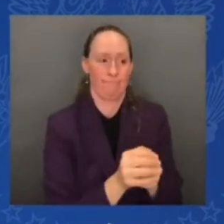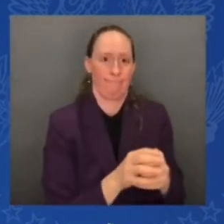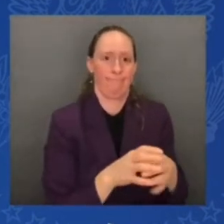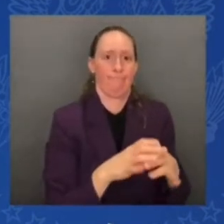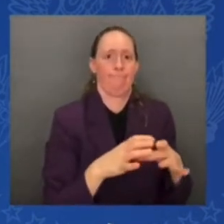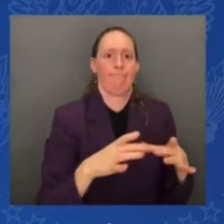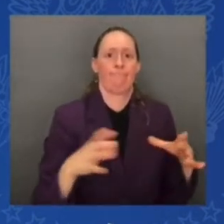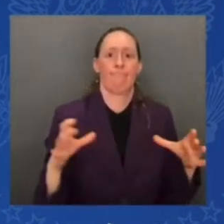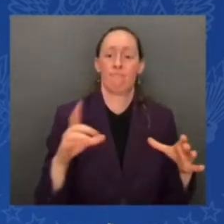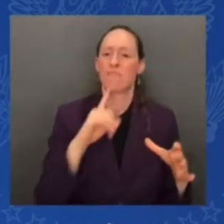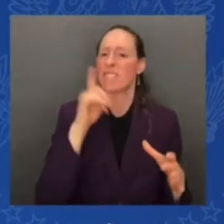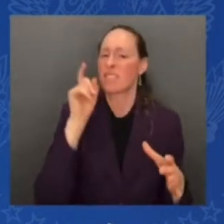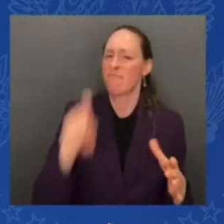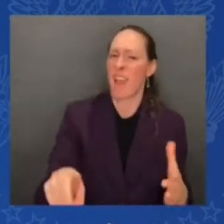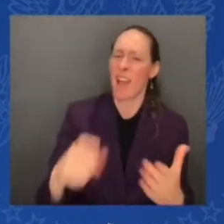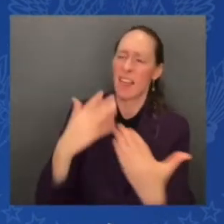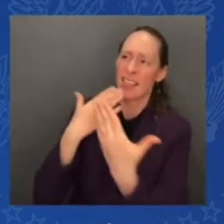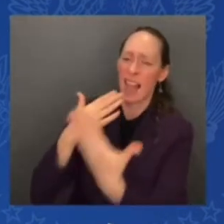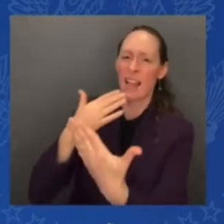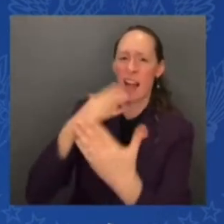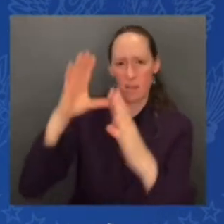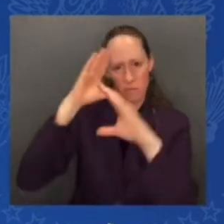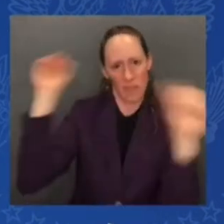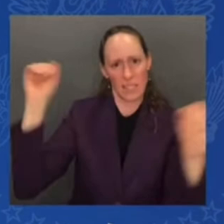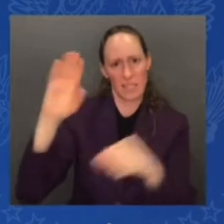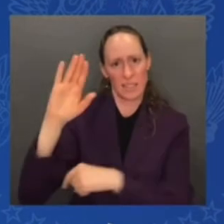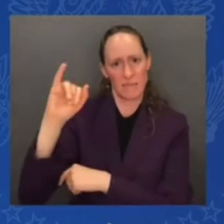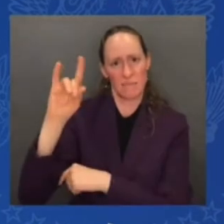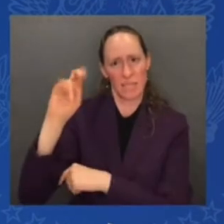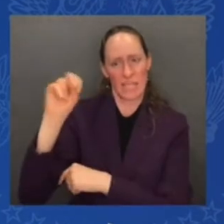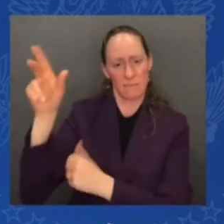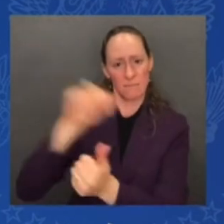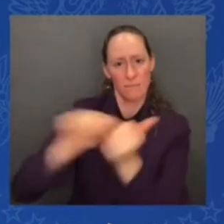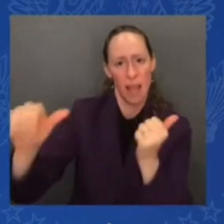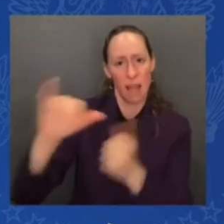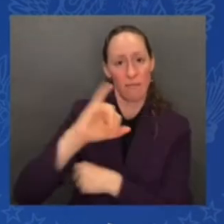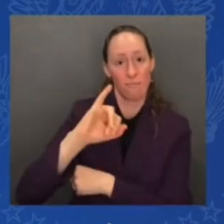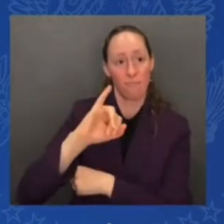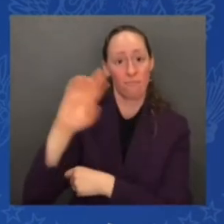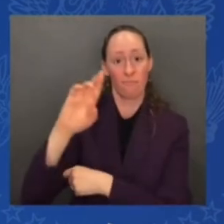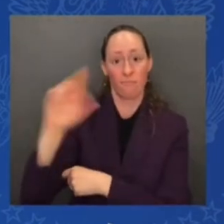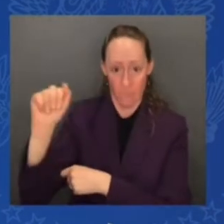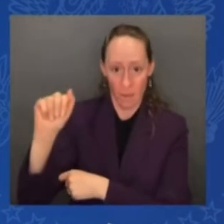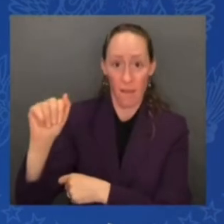over $1.1 billion in orders for wind towers.